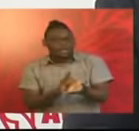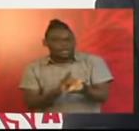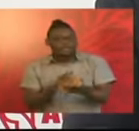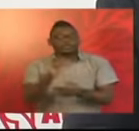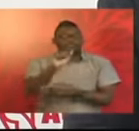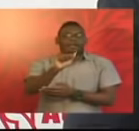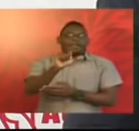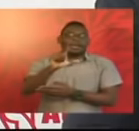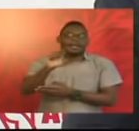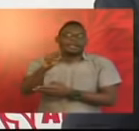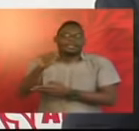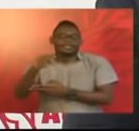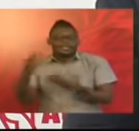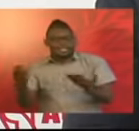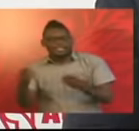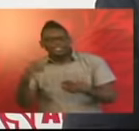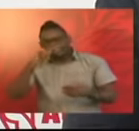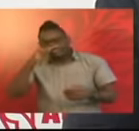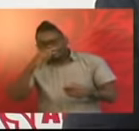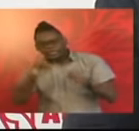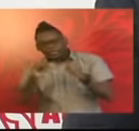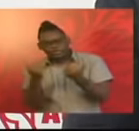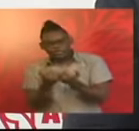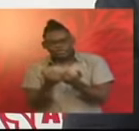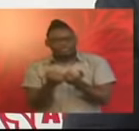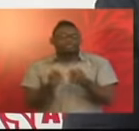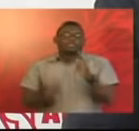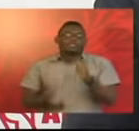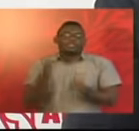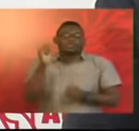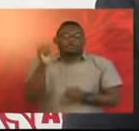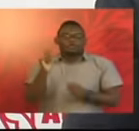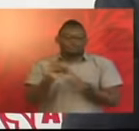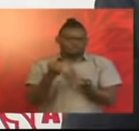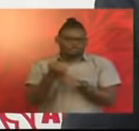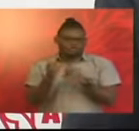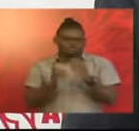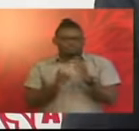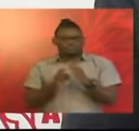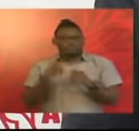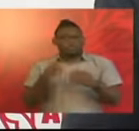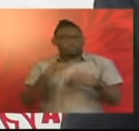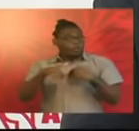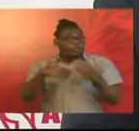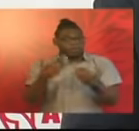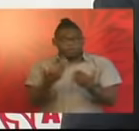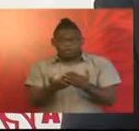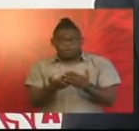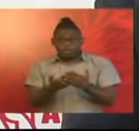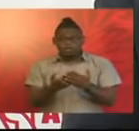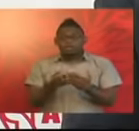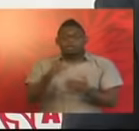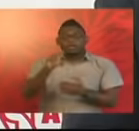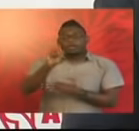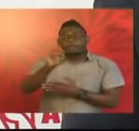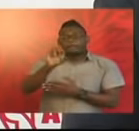of the Pediatric Society of Trinidad and Tobago, members of the media, staff at the